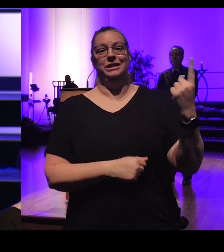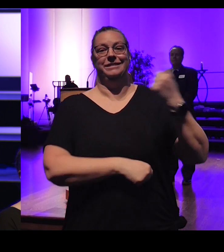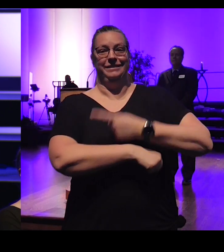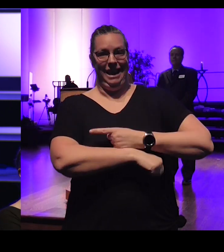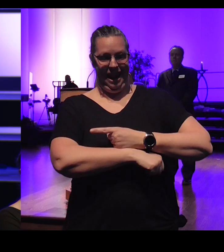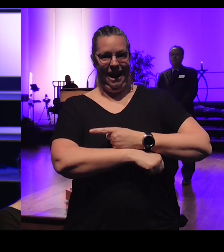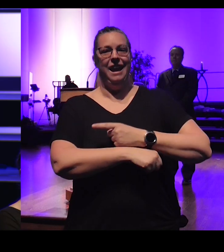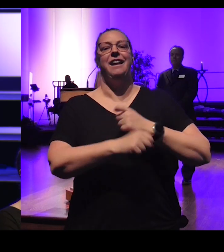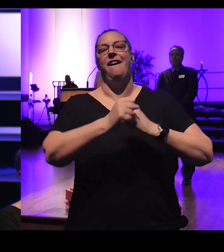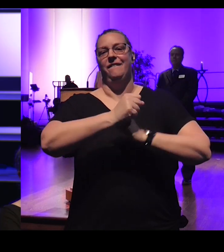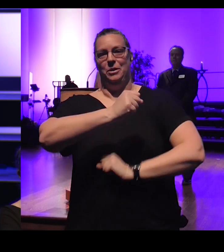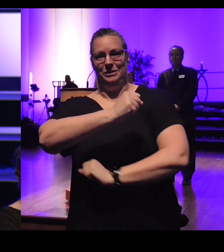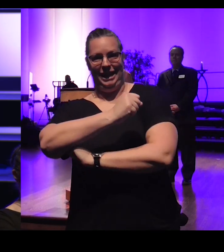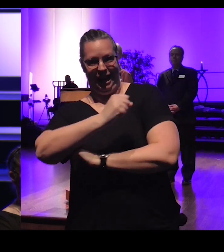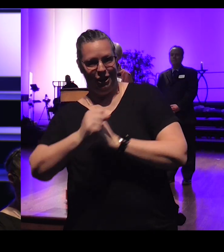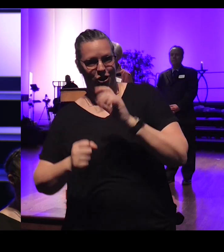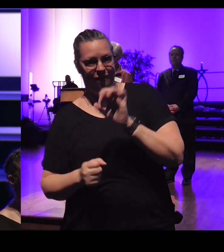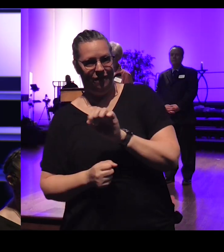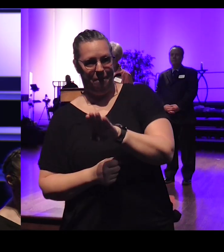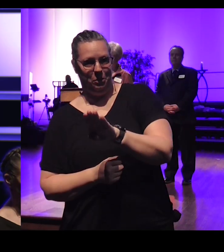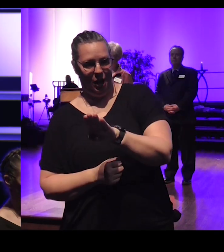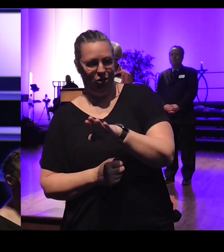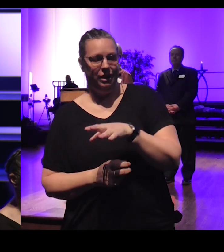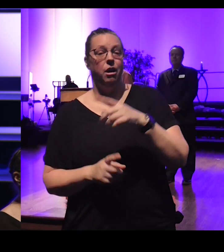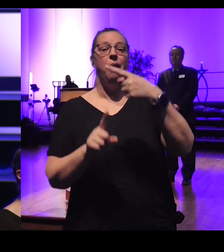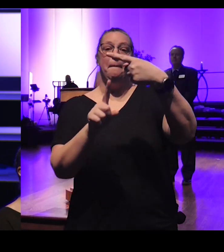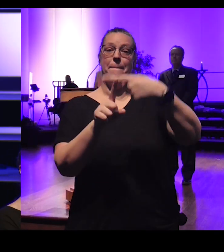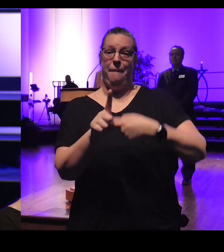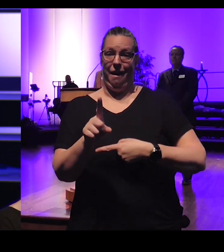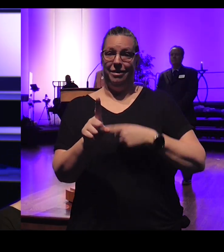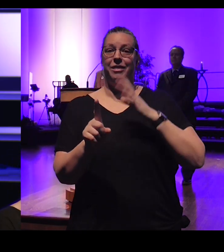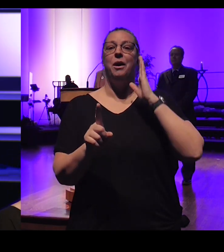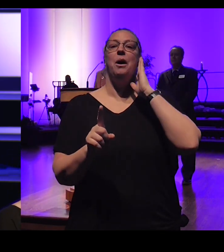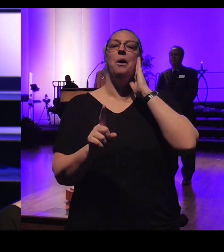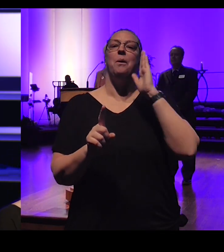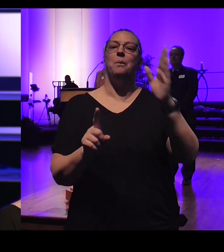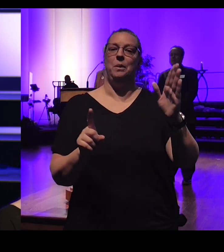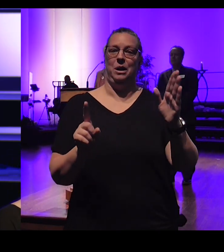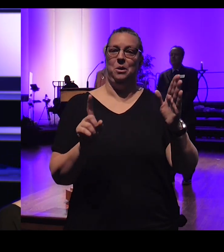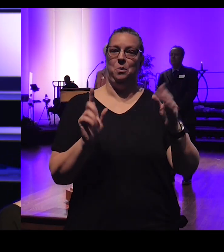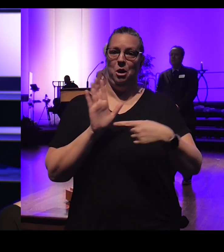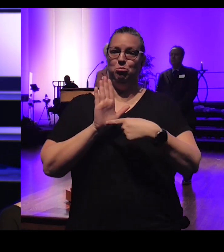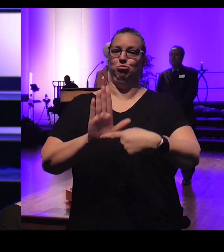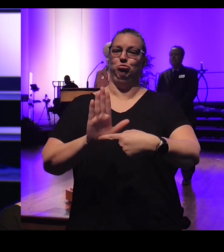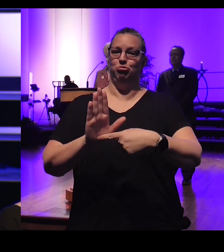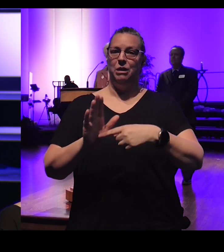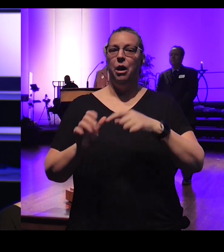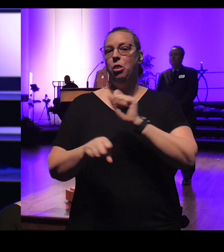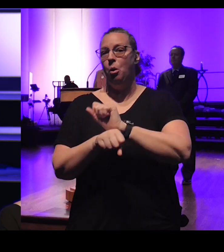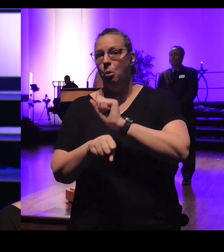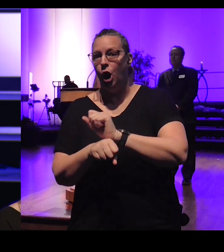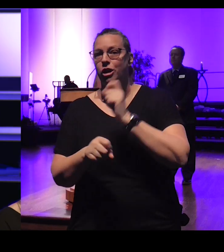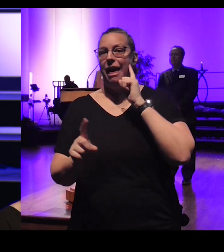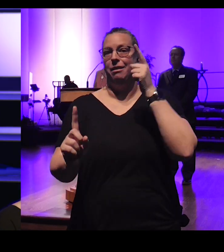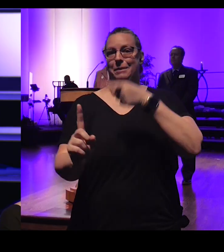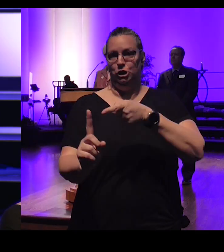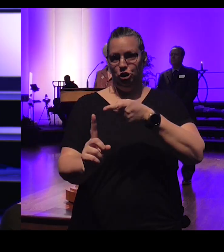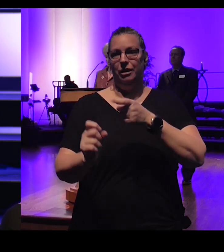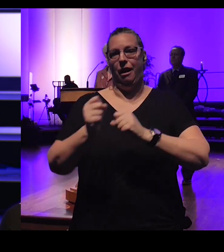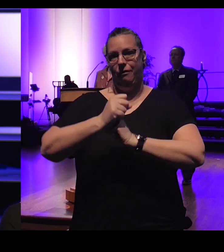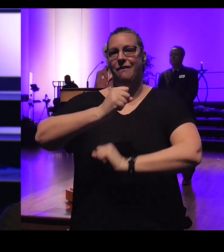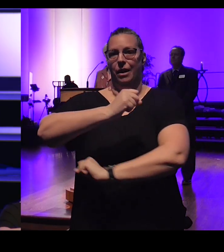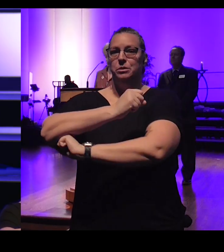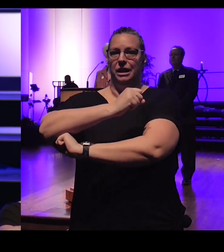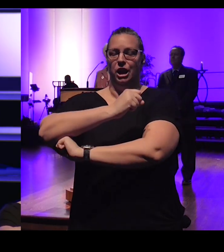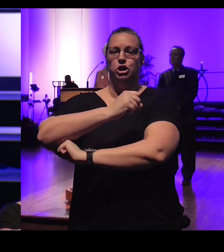Foundation February, where all month we'll highlight the incredible work, the foundation and its mission, the ways that we are